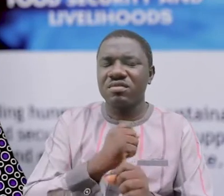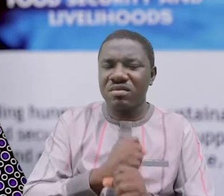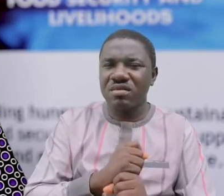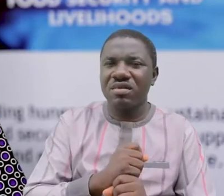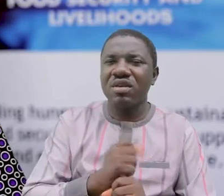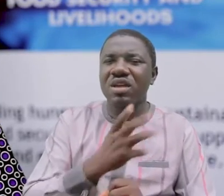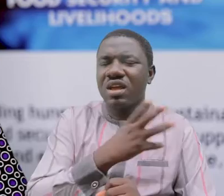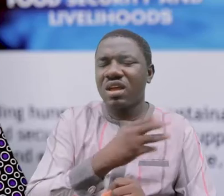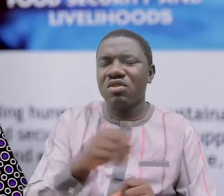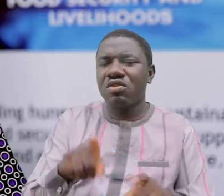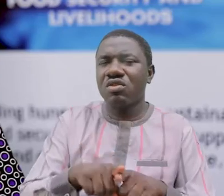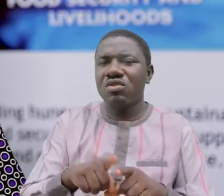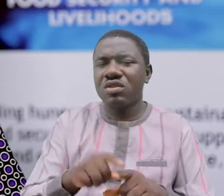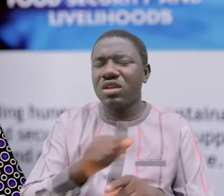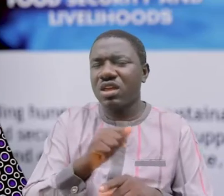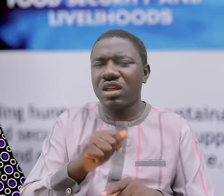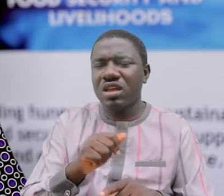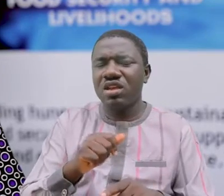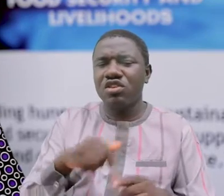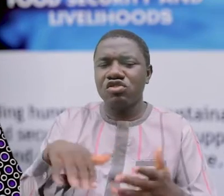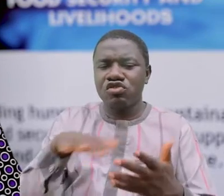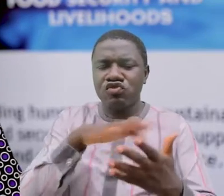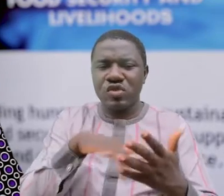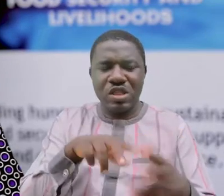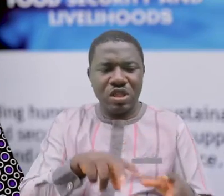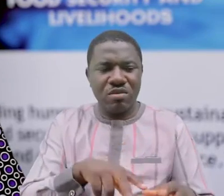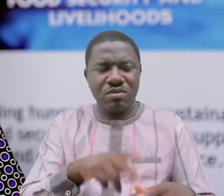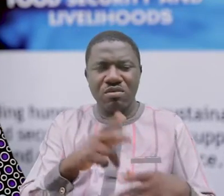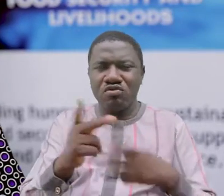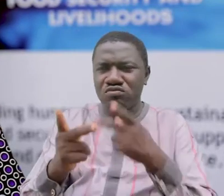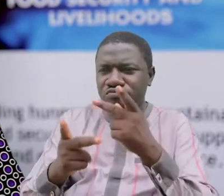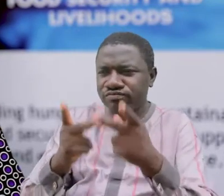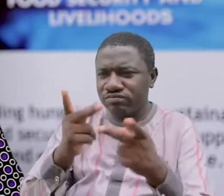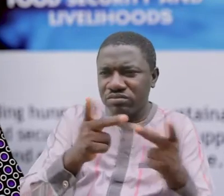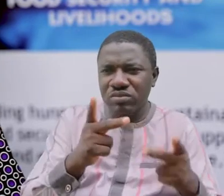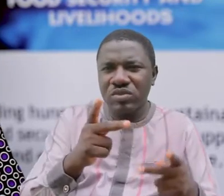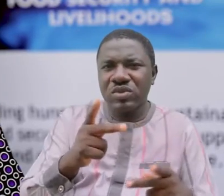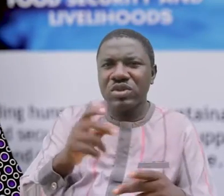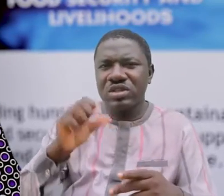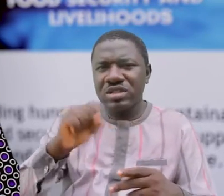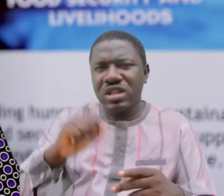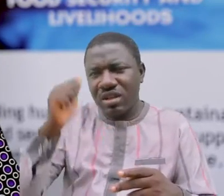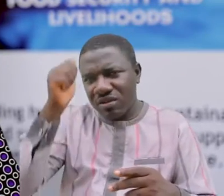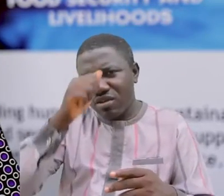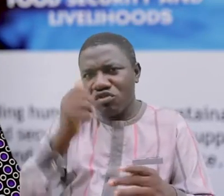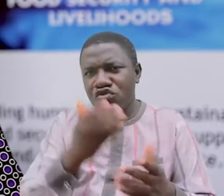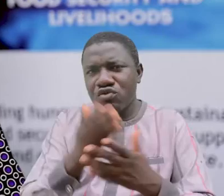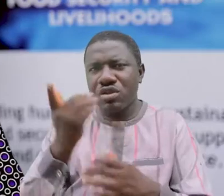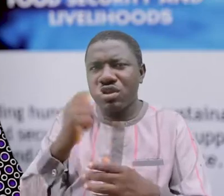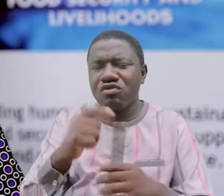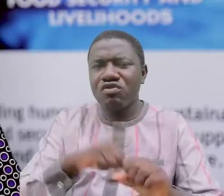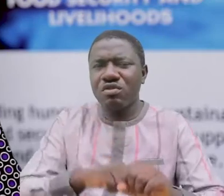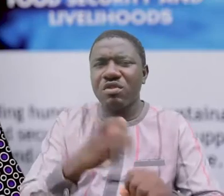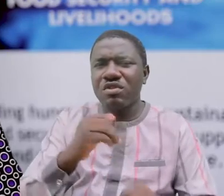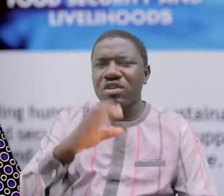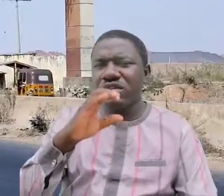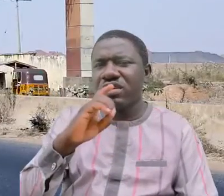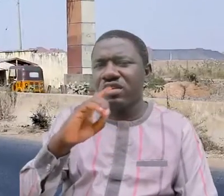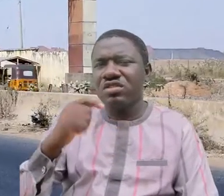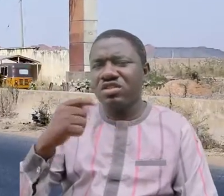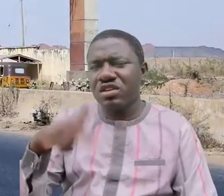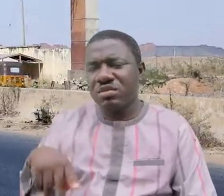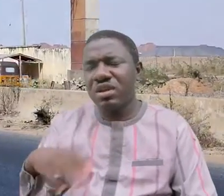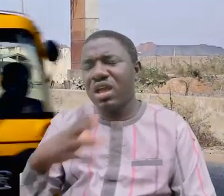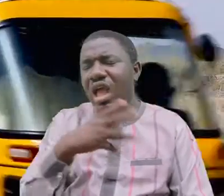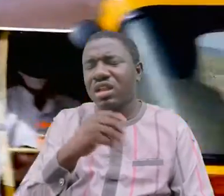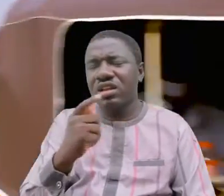made. And a study tour, of course, they traveled to South Africa through the support of CDGP and they came back. I